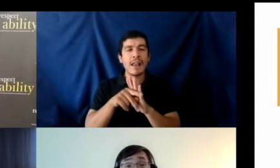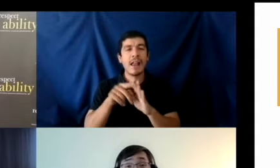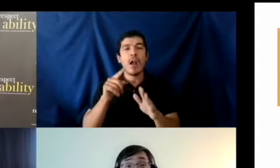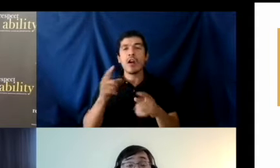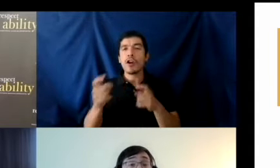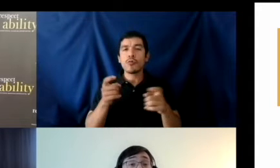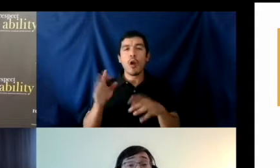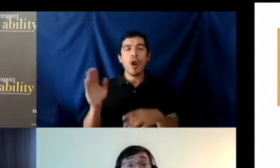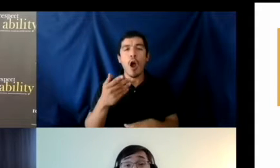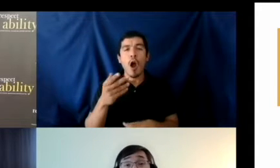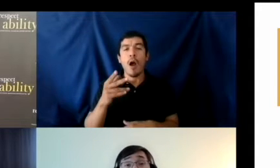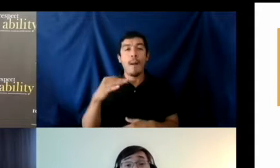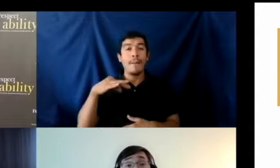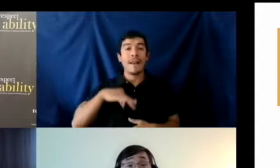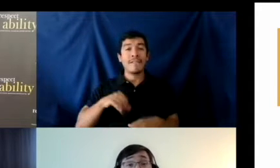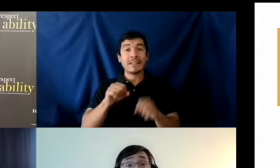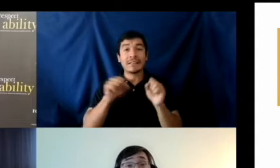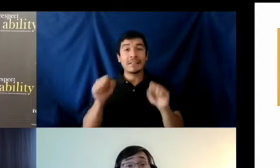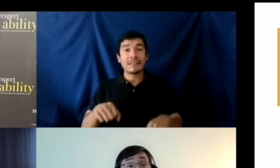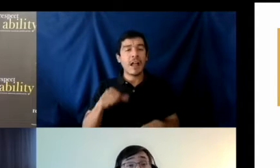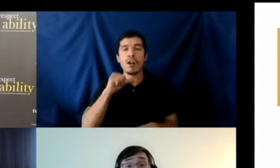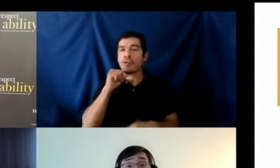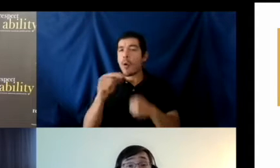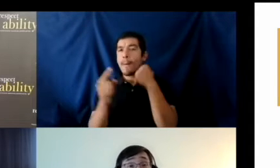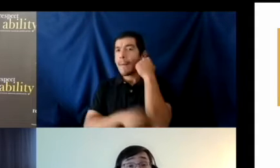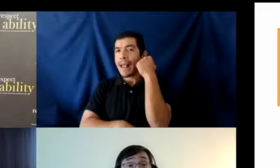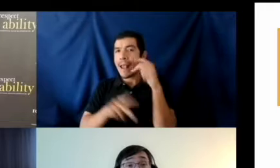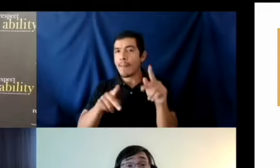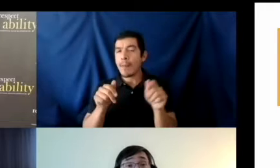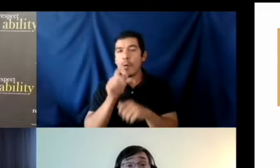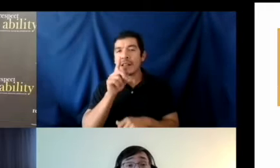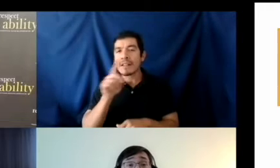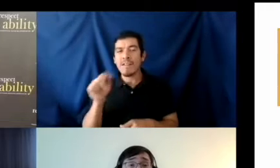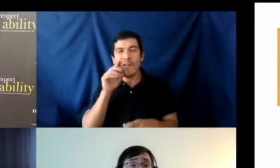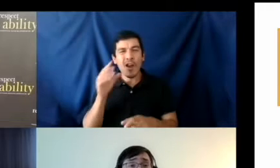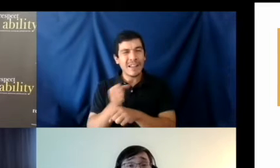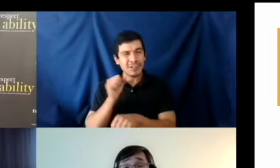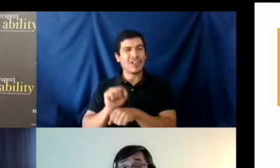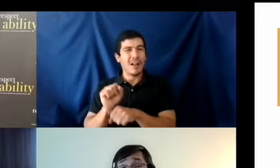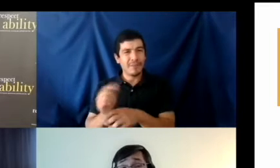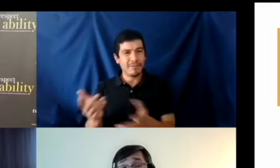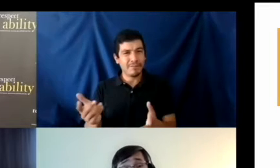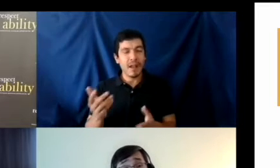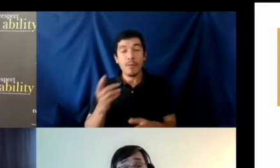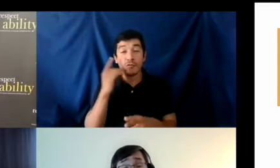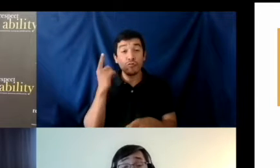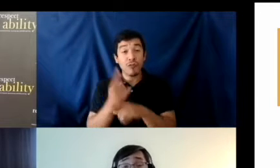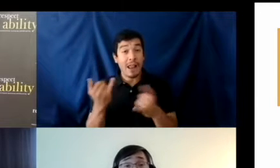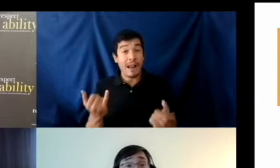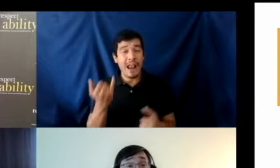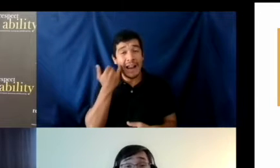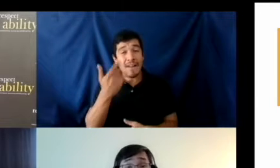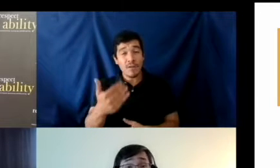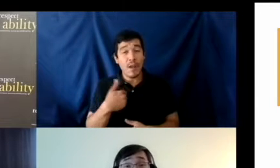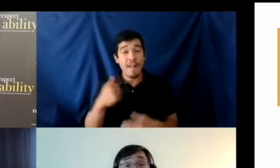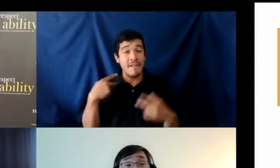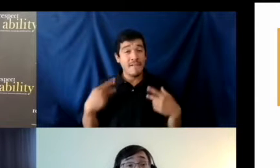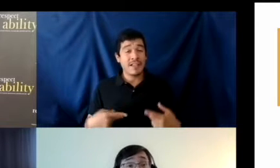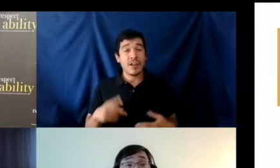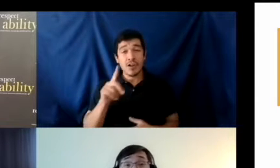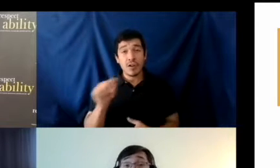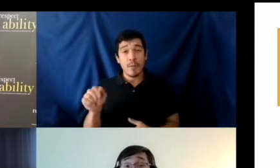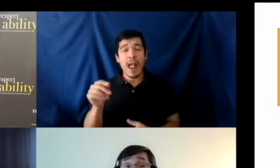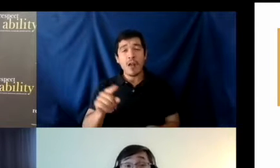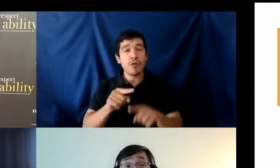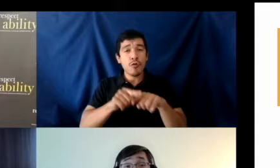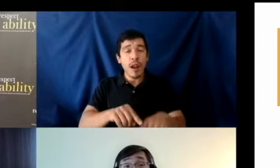benefit systems no longer penalize people with disabilities for getting a job. Because right now, if you have a physical disability and